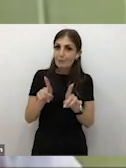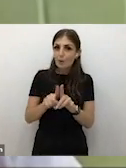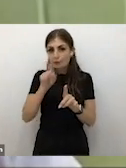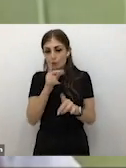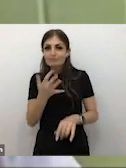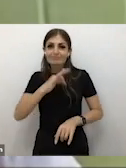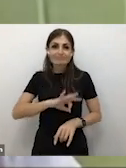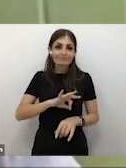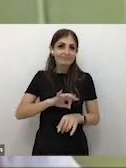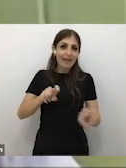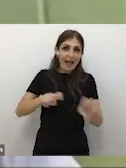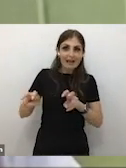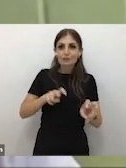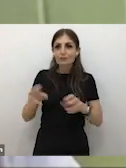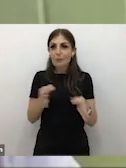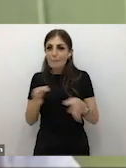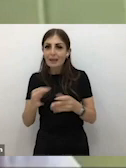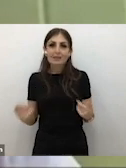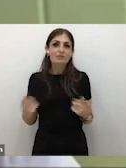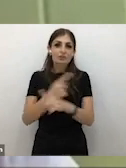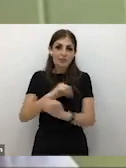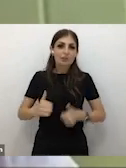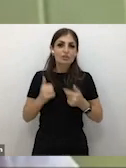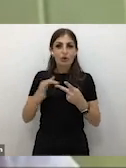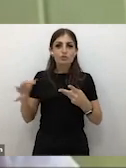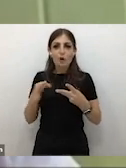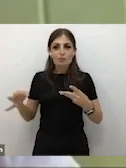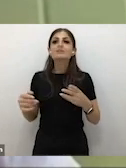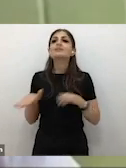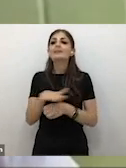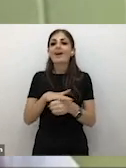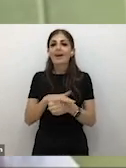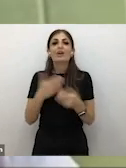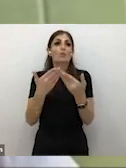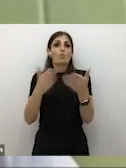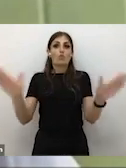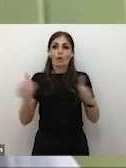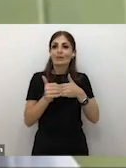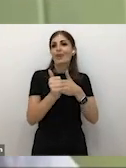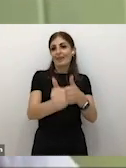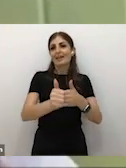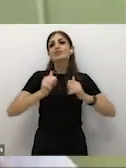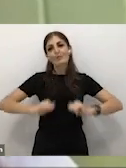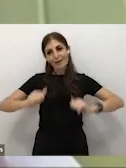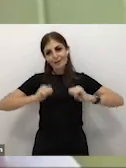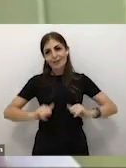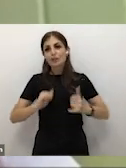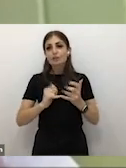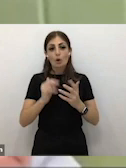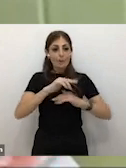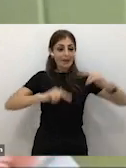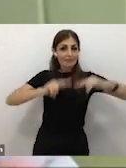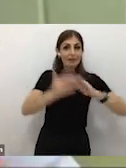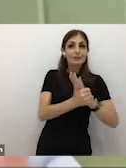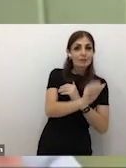actionable plans for change in your chosen thematic area and more broadly in your leadership practice. So it's not just about developing skills,